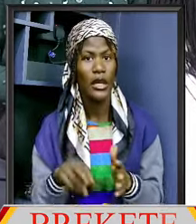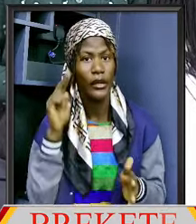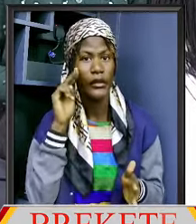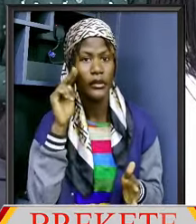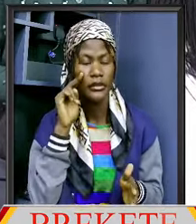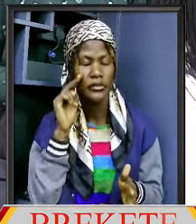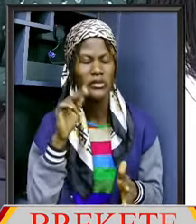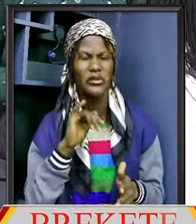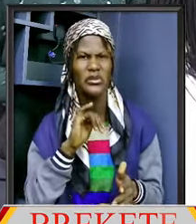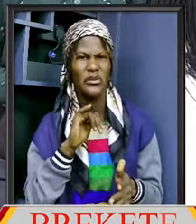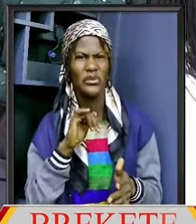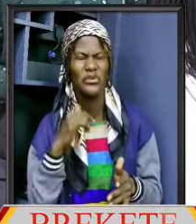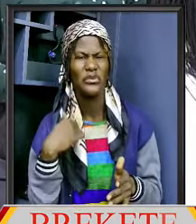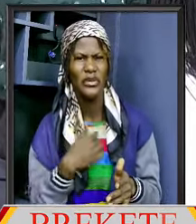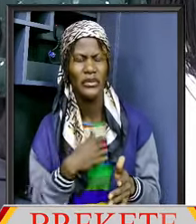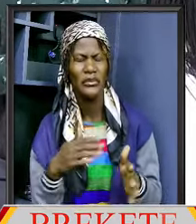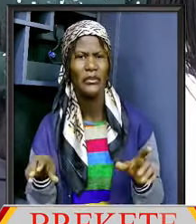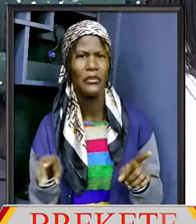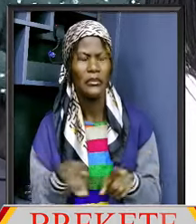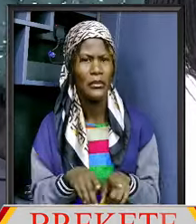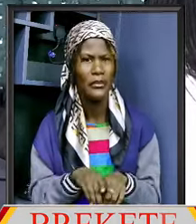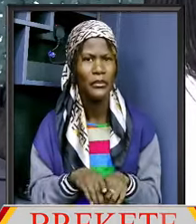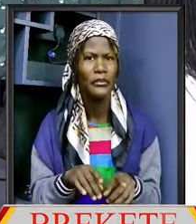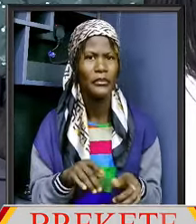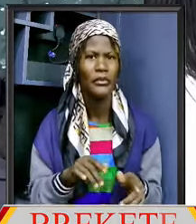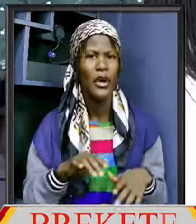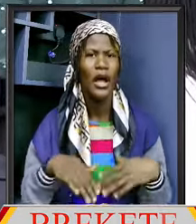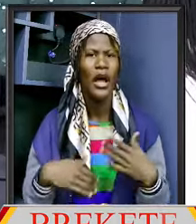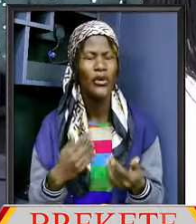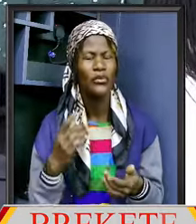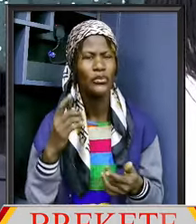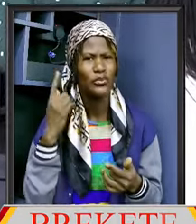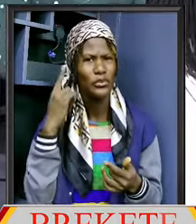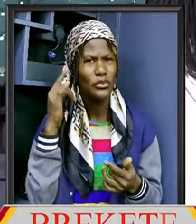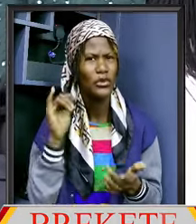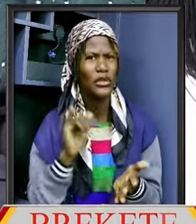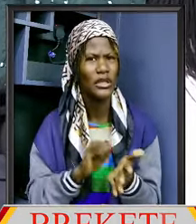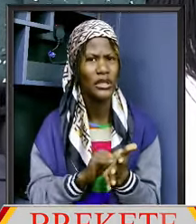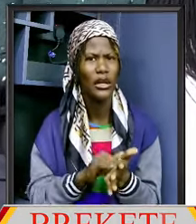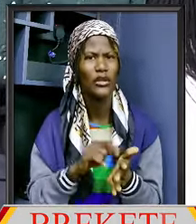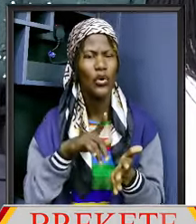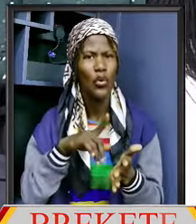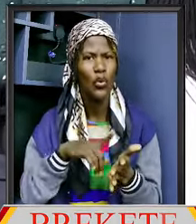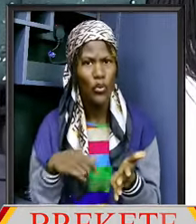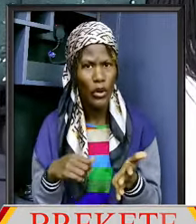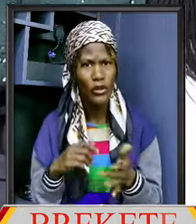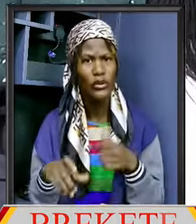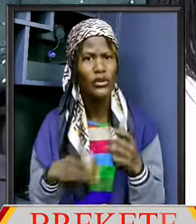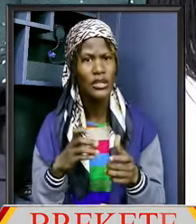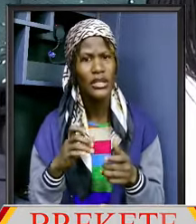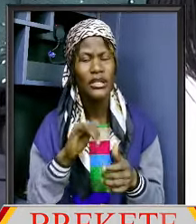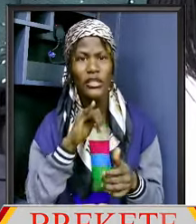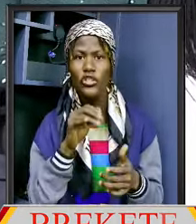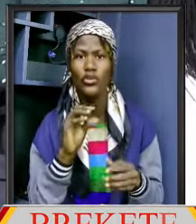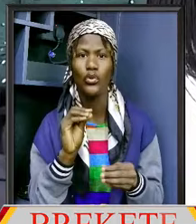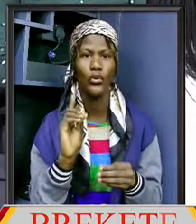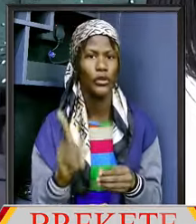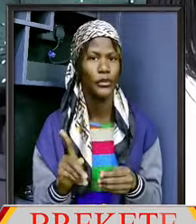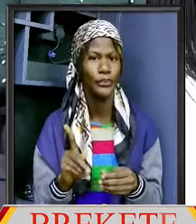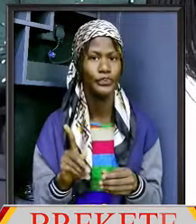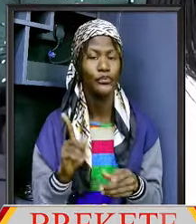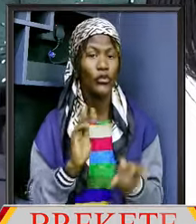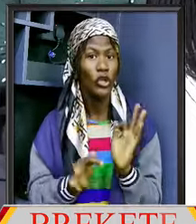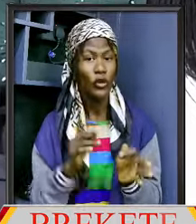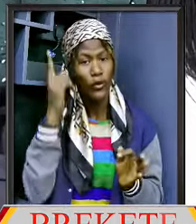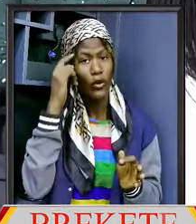member now. How we go sure say wait till consign them, they okay. If government no do them well, we go talk to government, do them